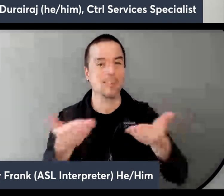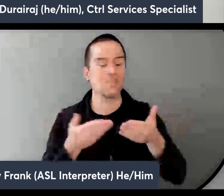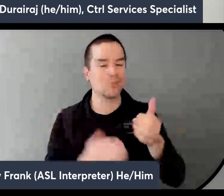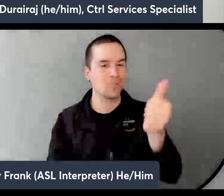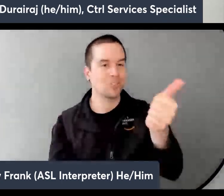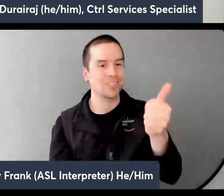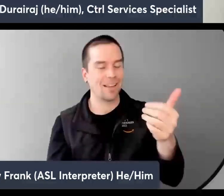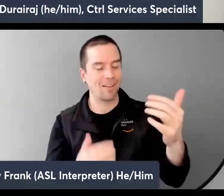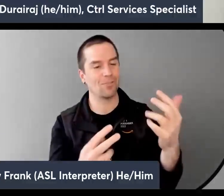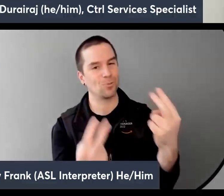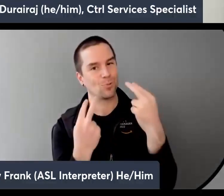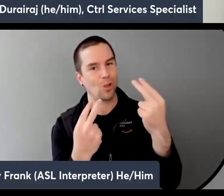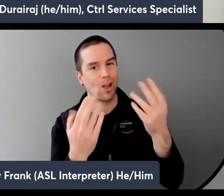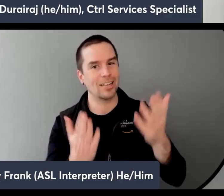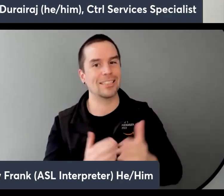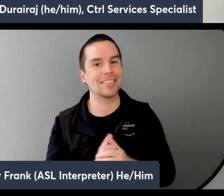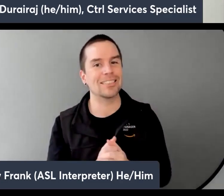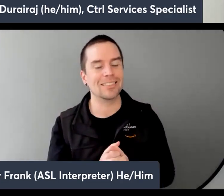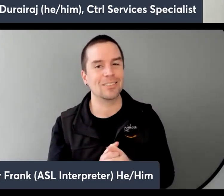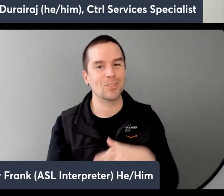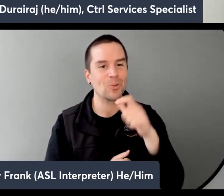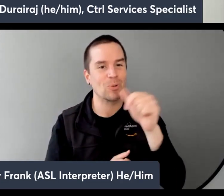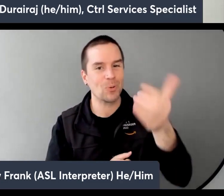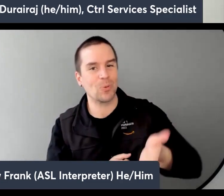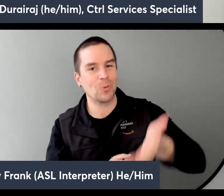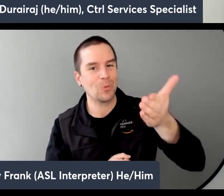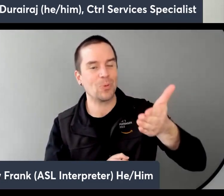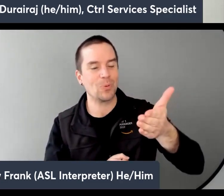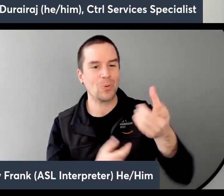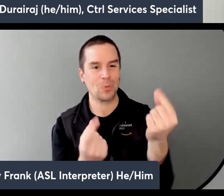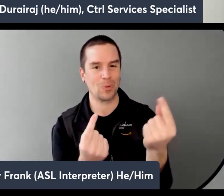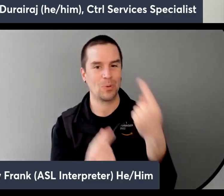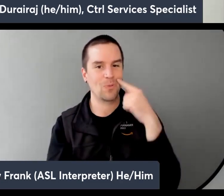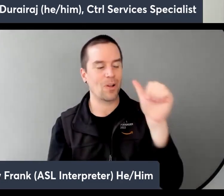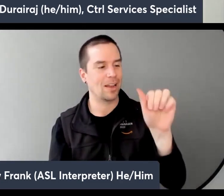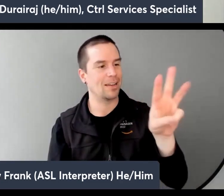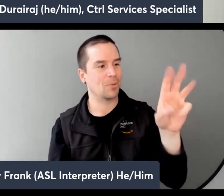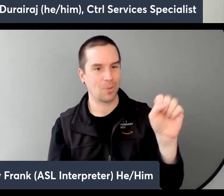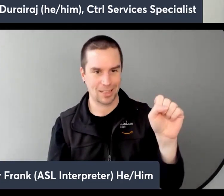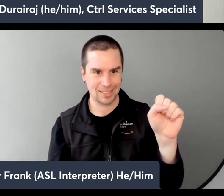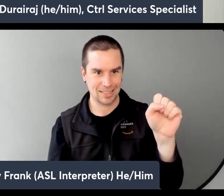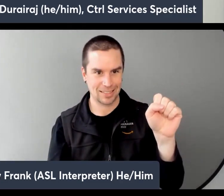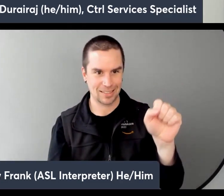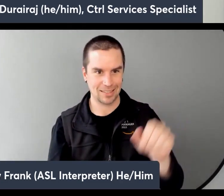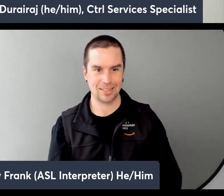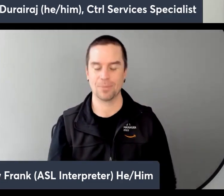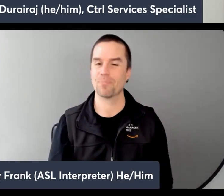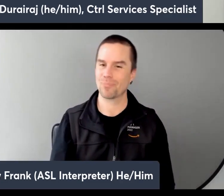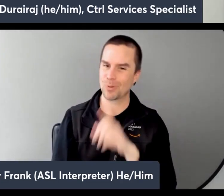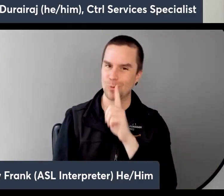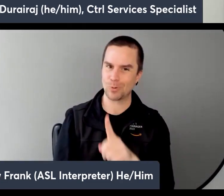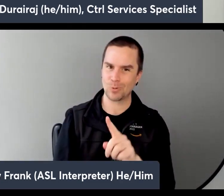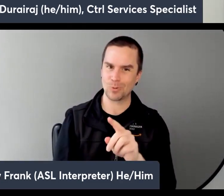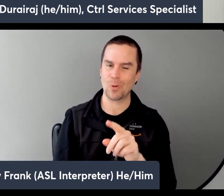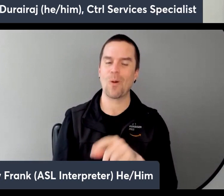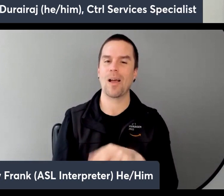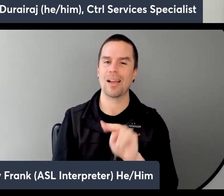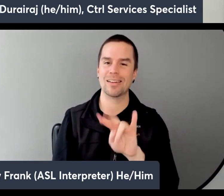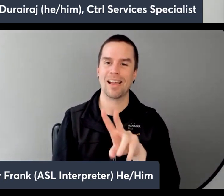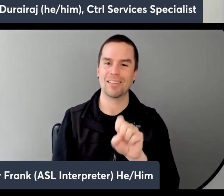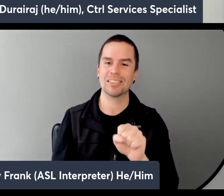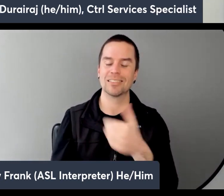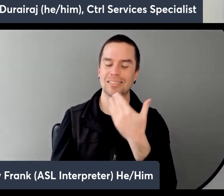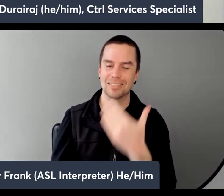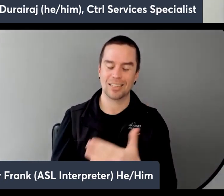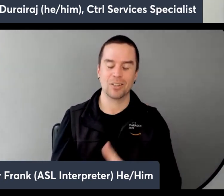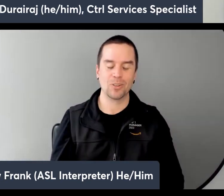like who you are, what do you do for AWS? Absolutely, Nivas. Thank you for having me on the show.